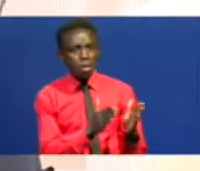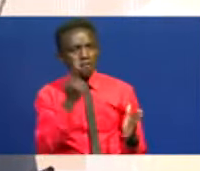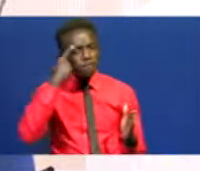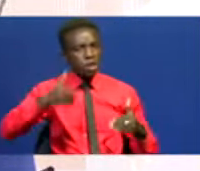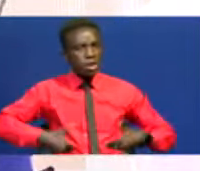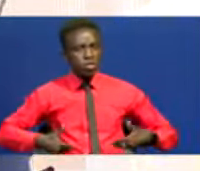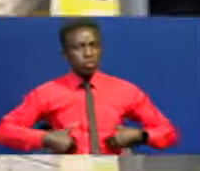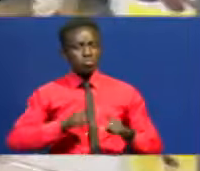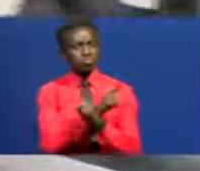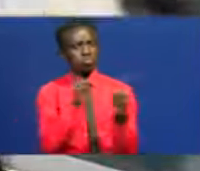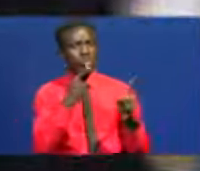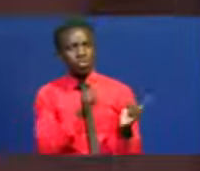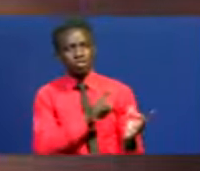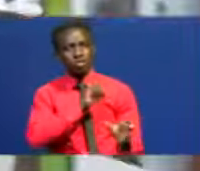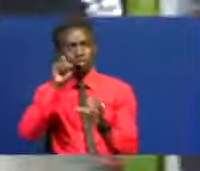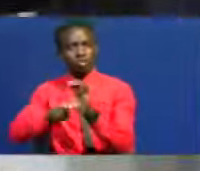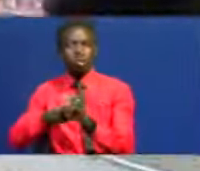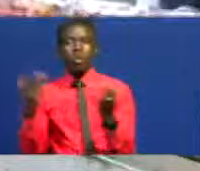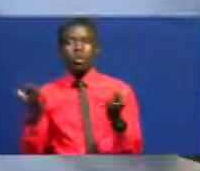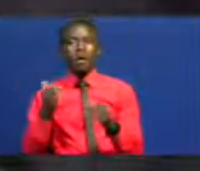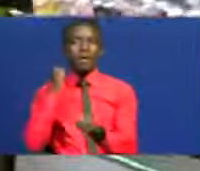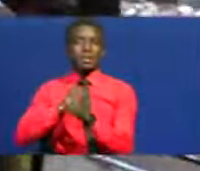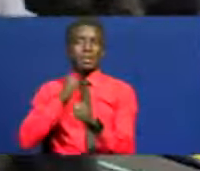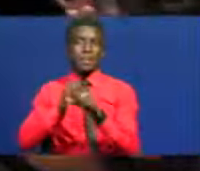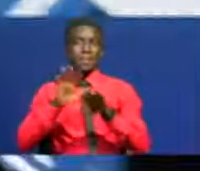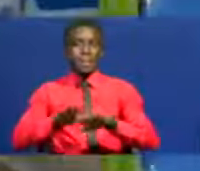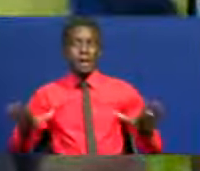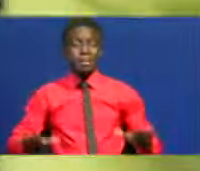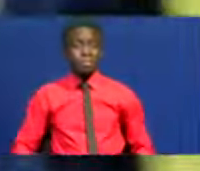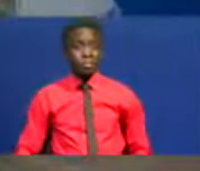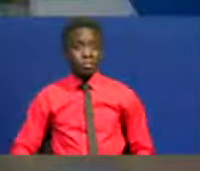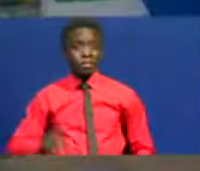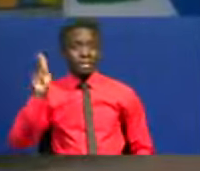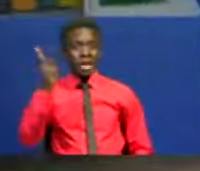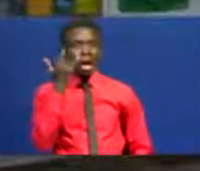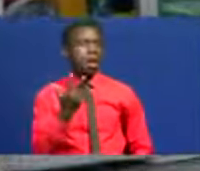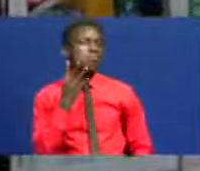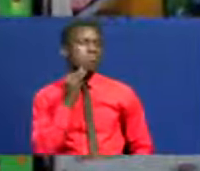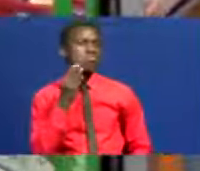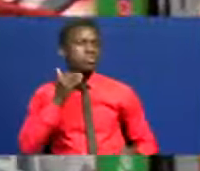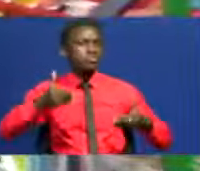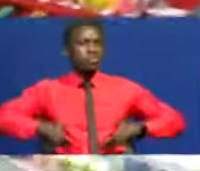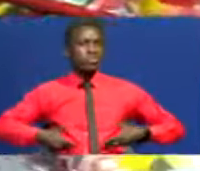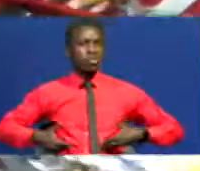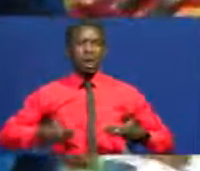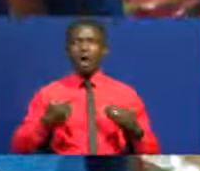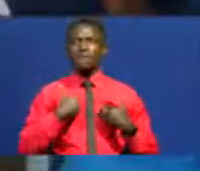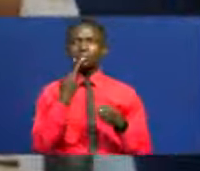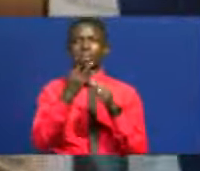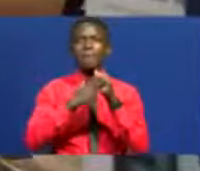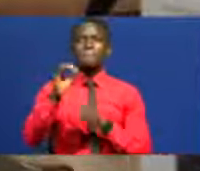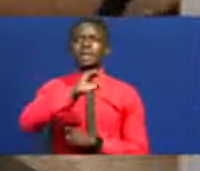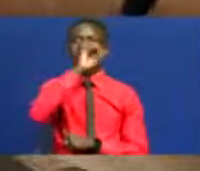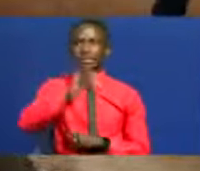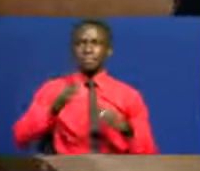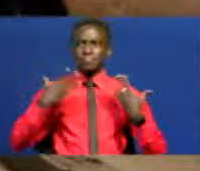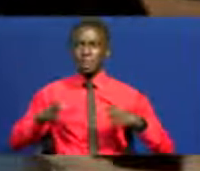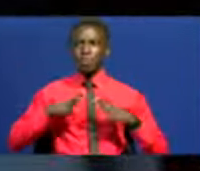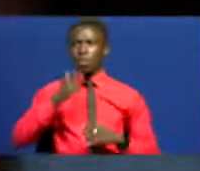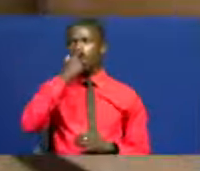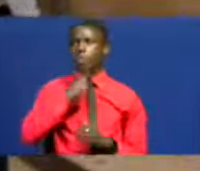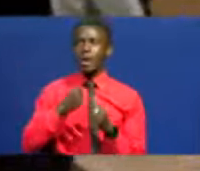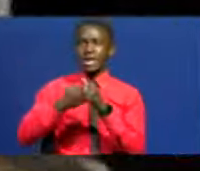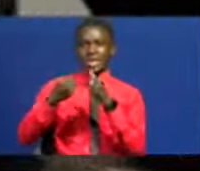to the labor market. Kenya is currently experiencing a youth bulge, with 29% of the population aged 18